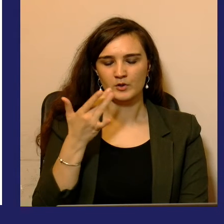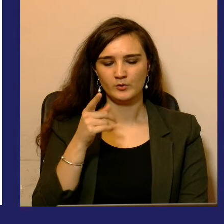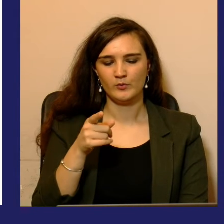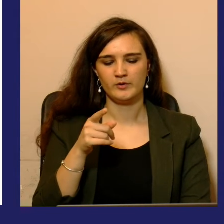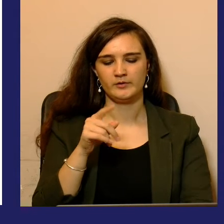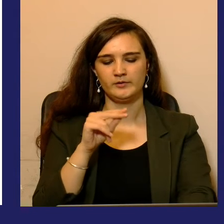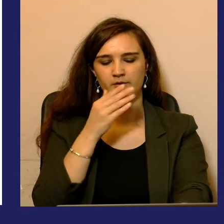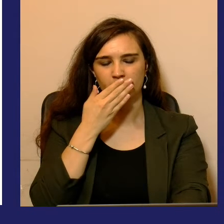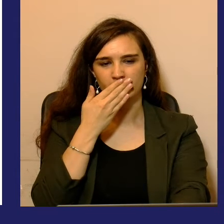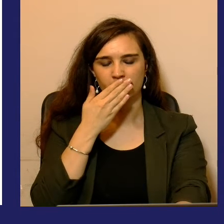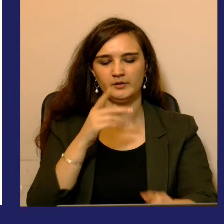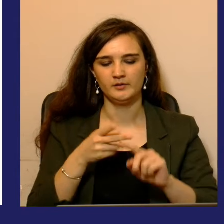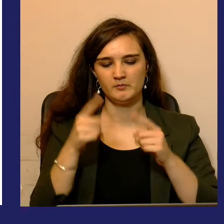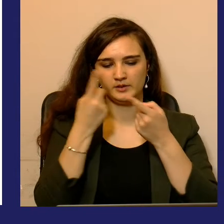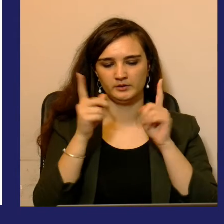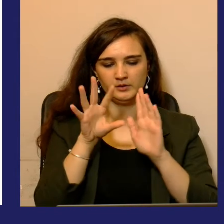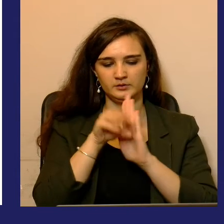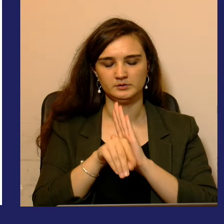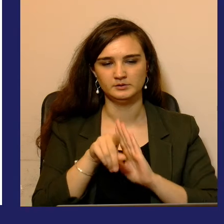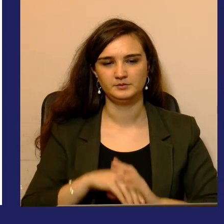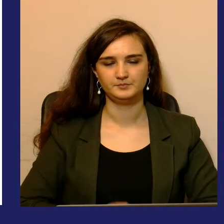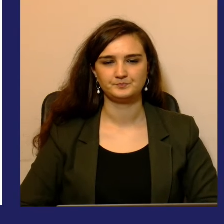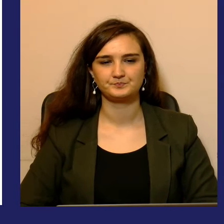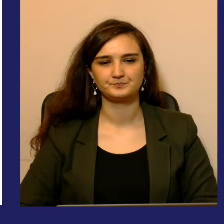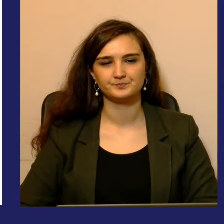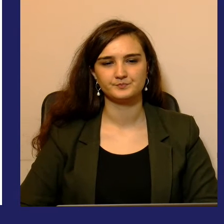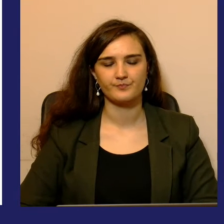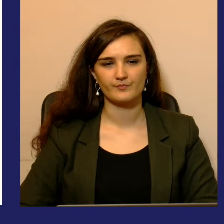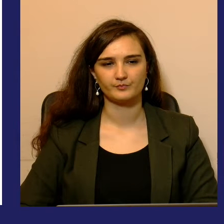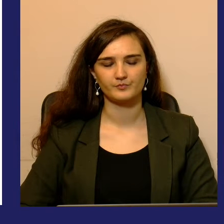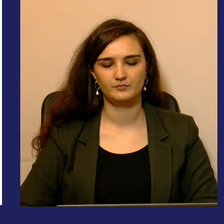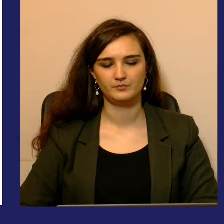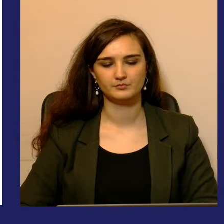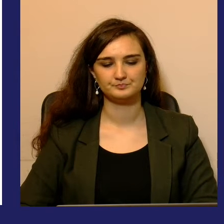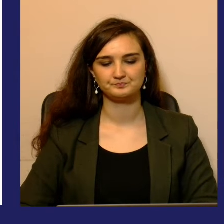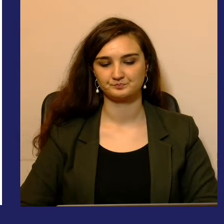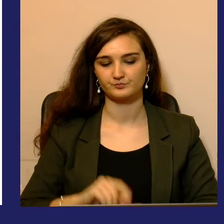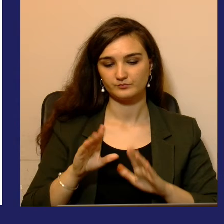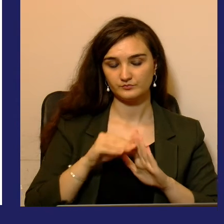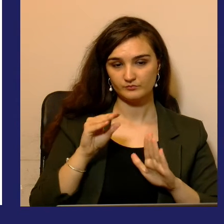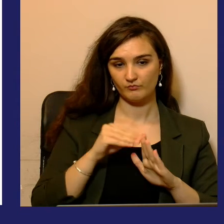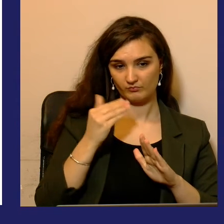is the electoral authority. And oh, everybody from 2004 to 2009 loved the electoral authority.